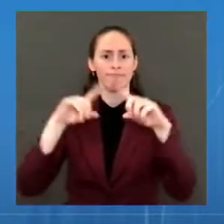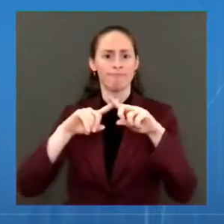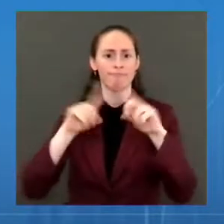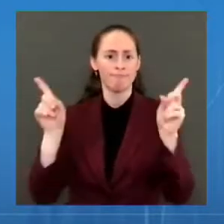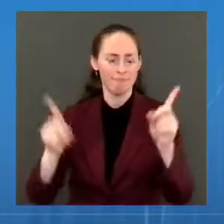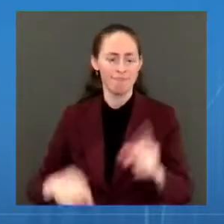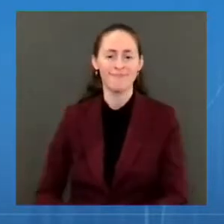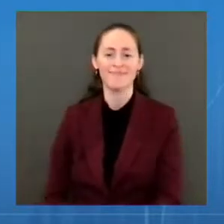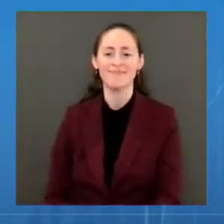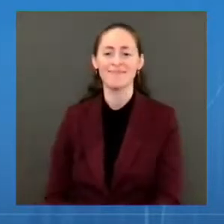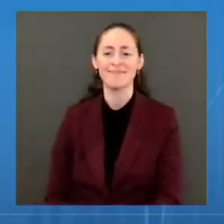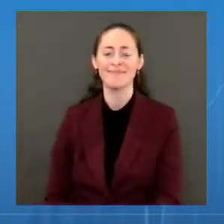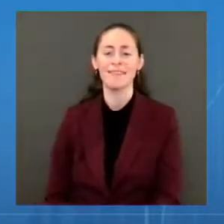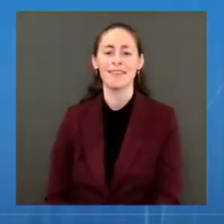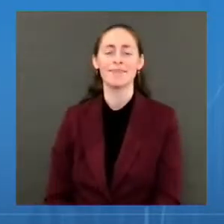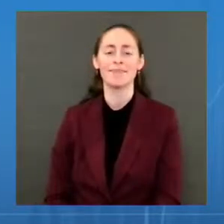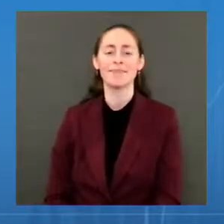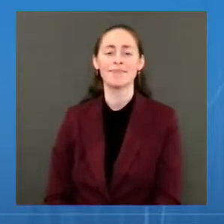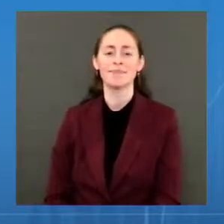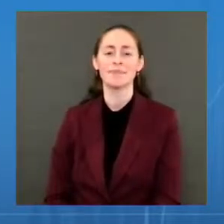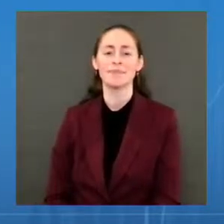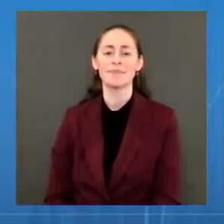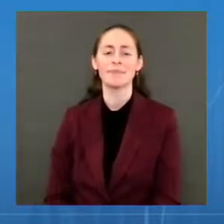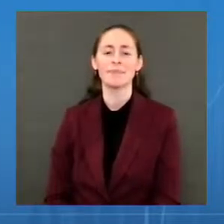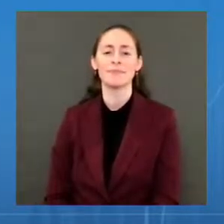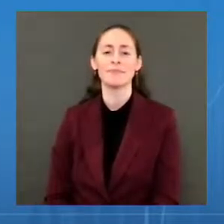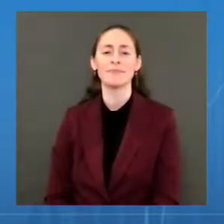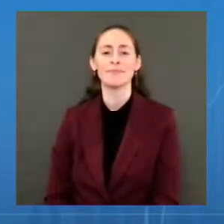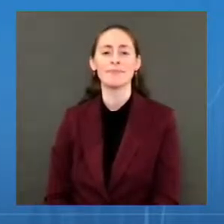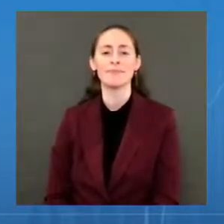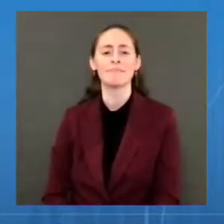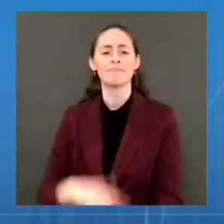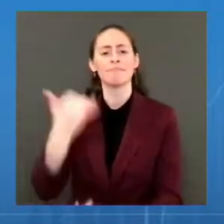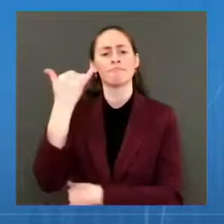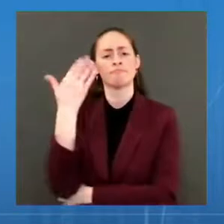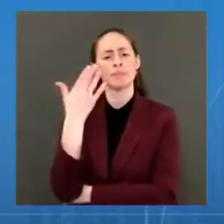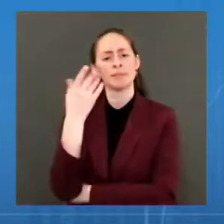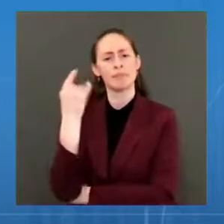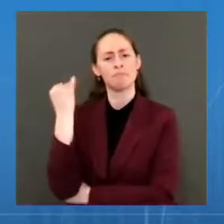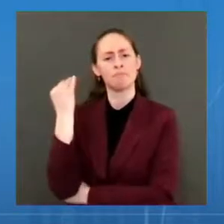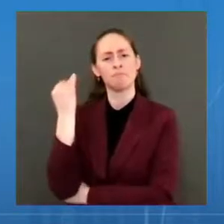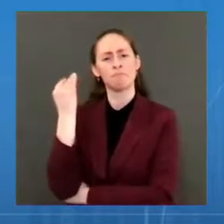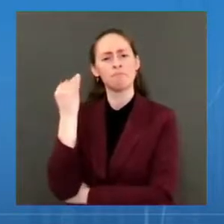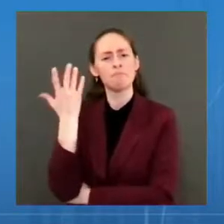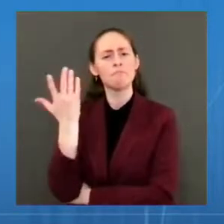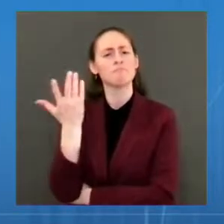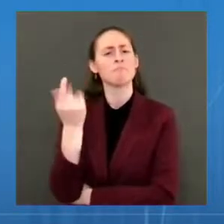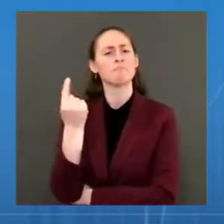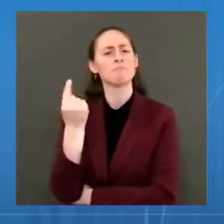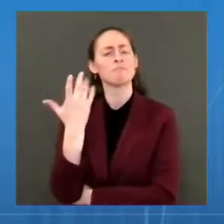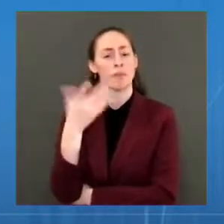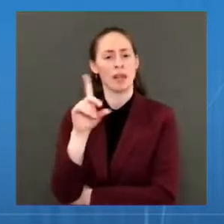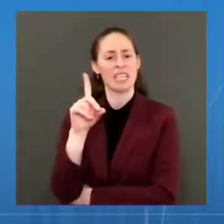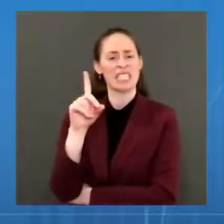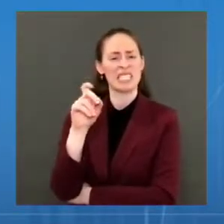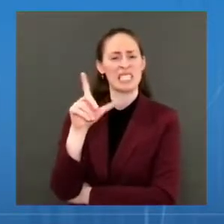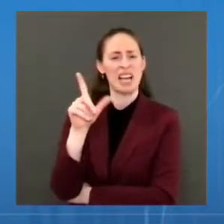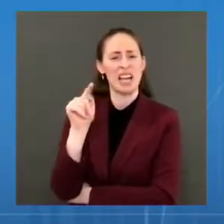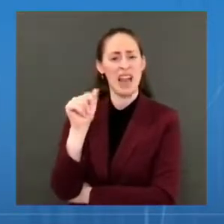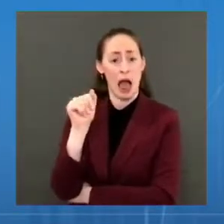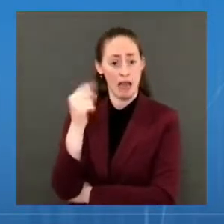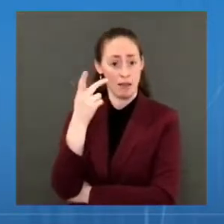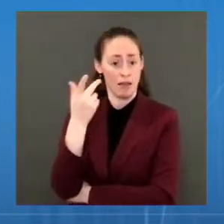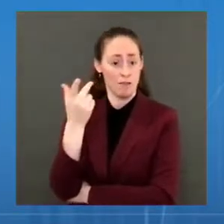if you look at things like what about the effect of Delta as shown here in the blue box?